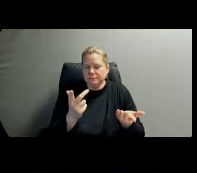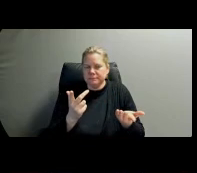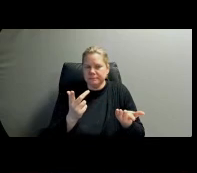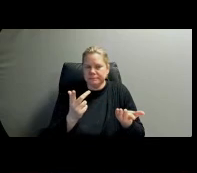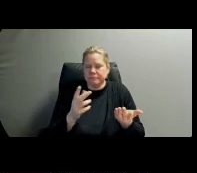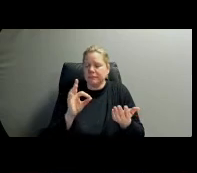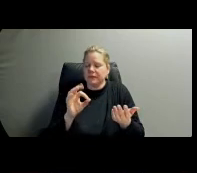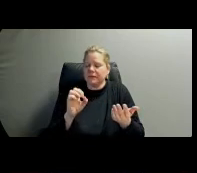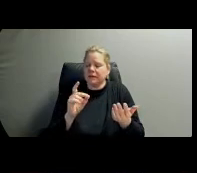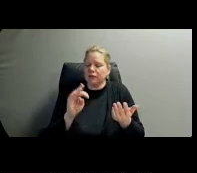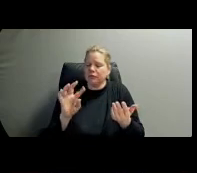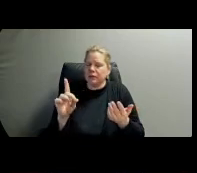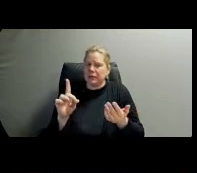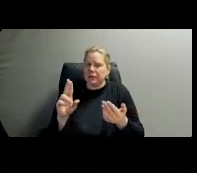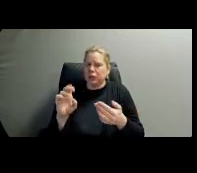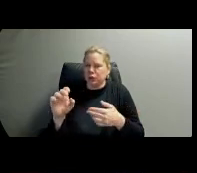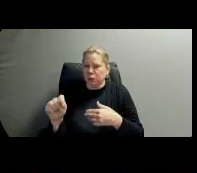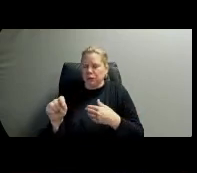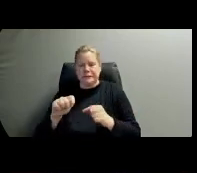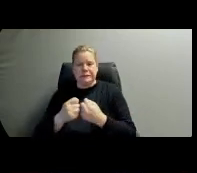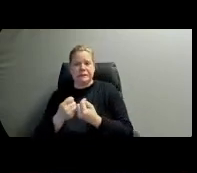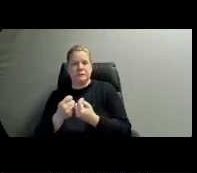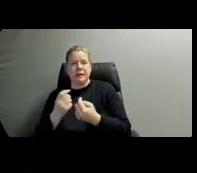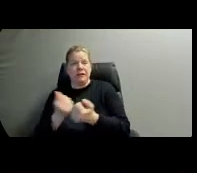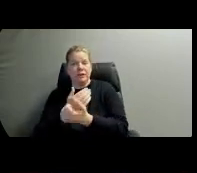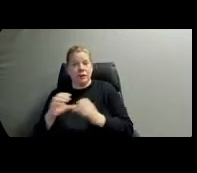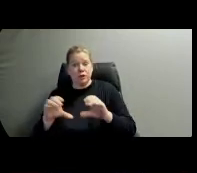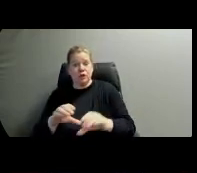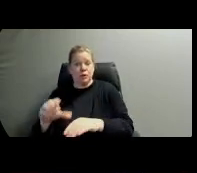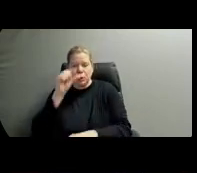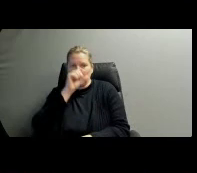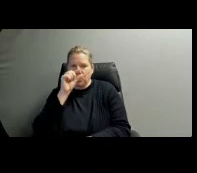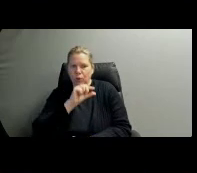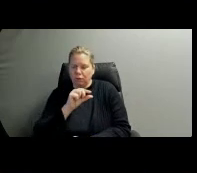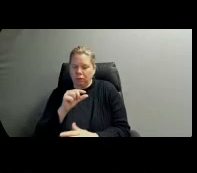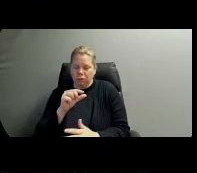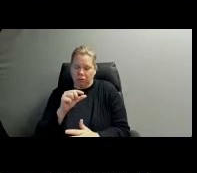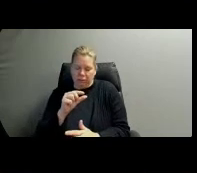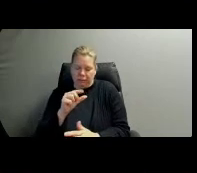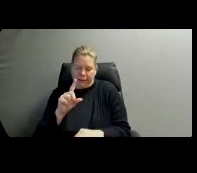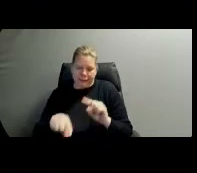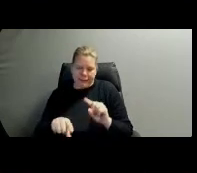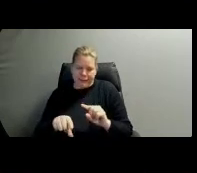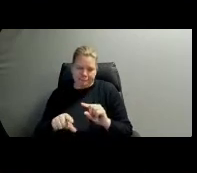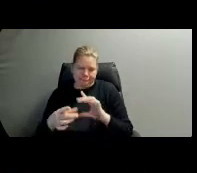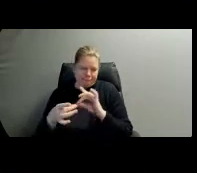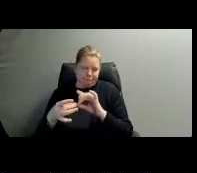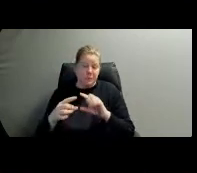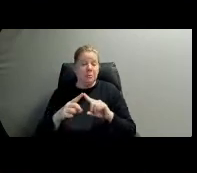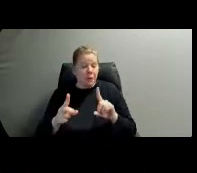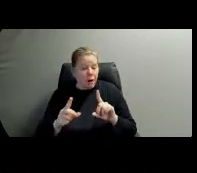federated learning team is doing at Google, but I can definitely share whatever resources is available on the internet, which people can go